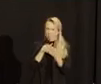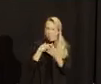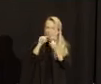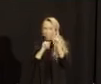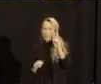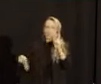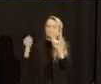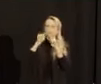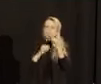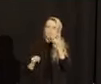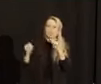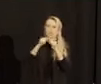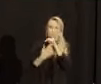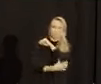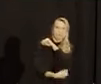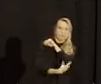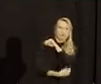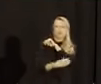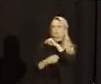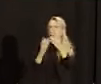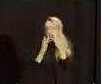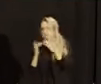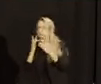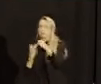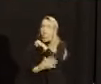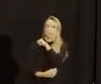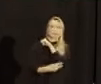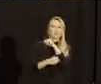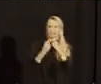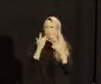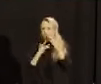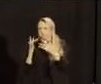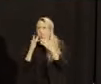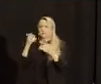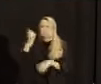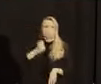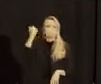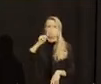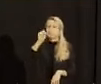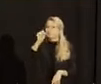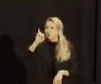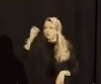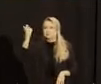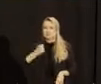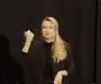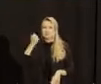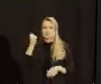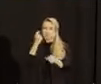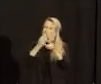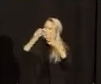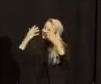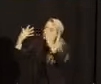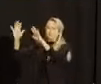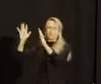lift the substantial gainful activity limit on SSI. Yes. Right?